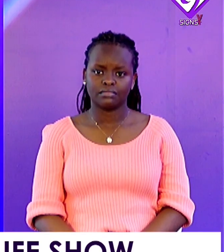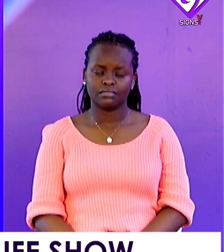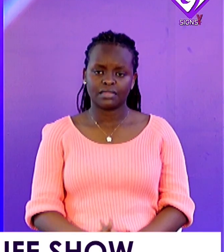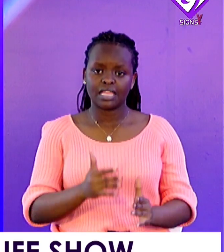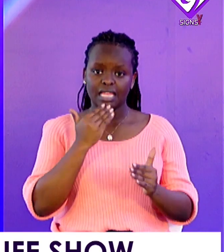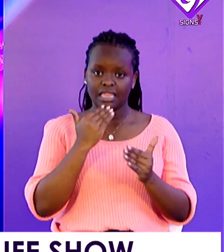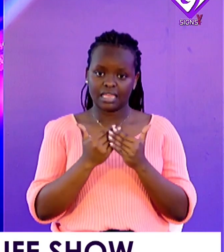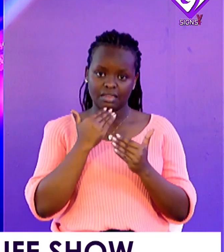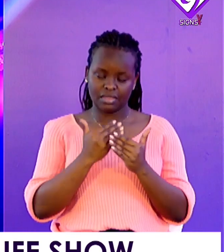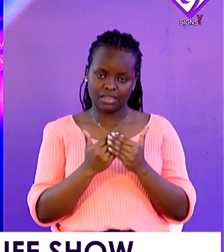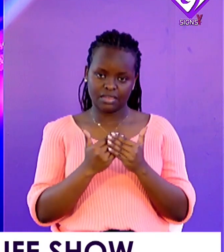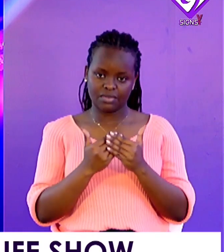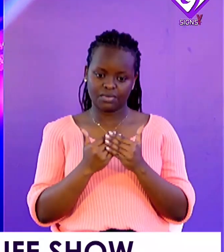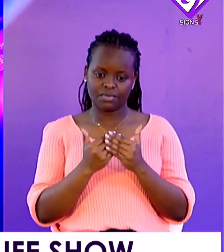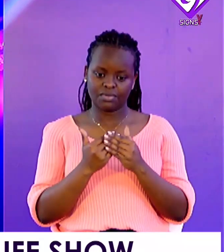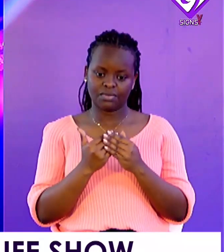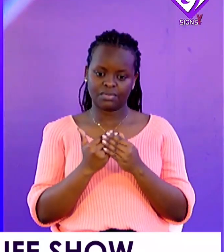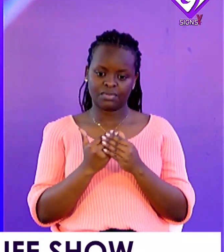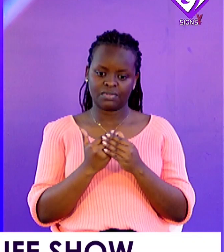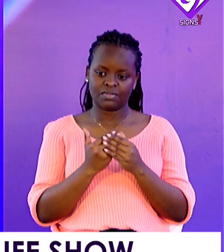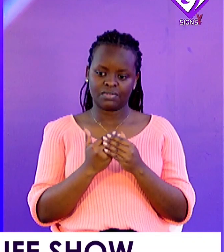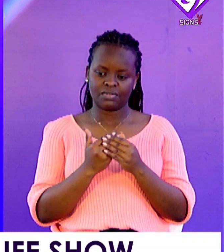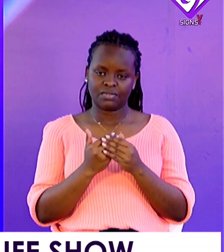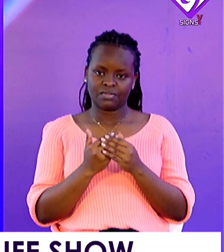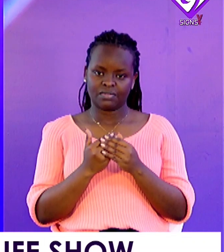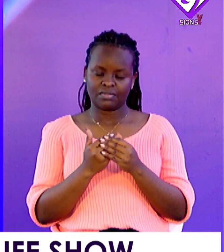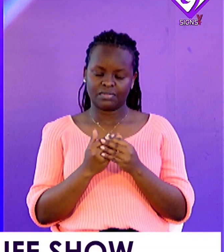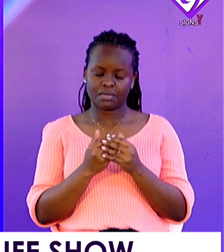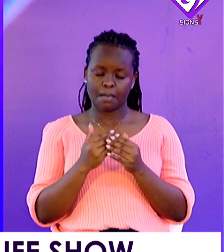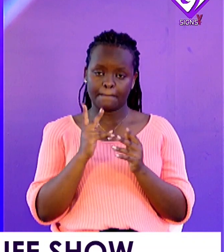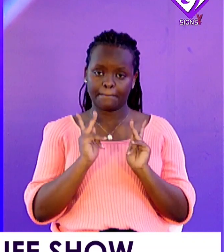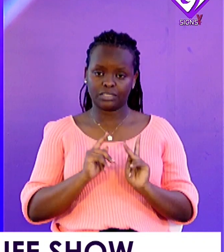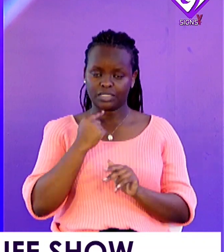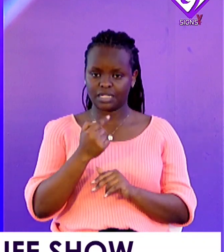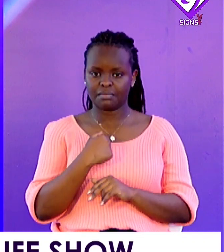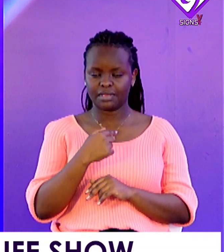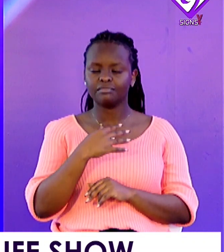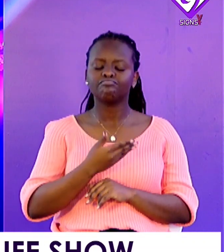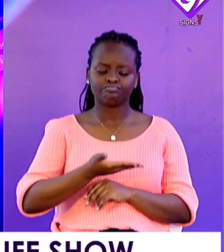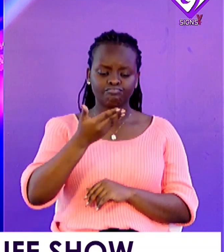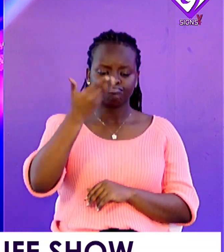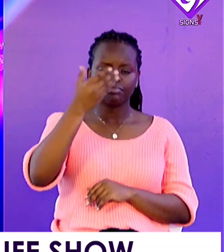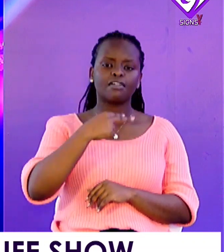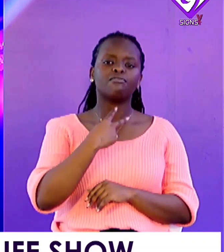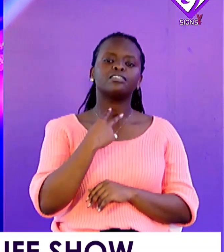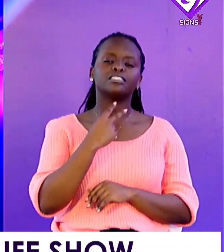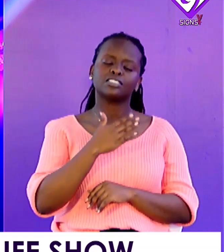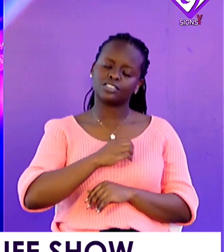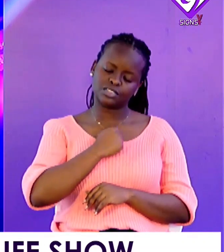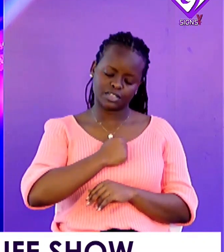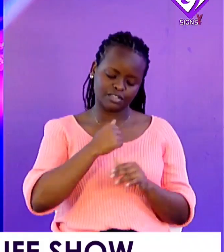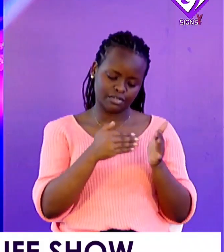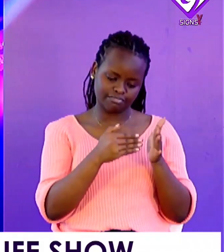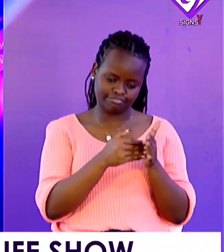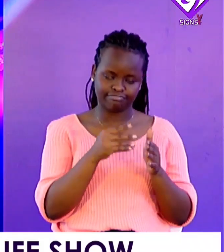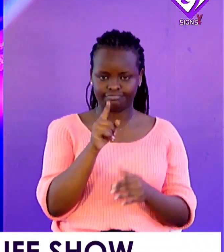Jonah. Someone is telling me to ask you to raise your voice. Yeah, go on. Sorry for cutting you short. Thank you,